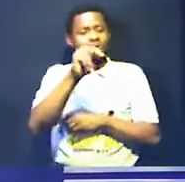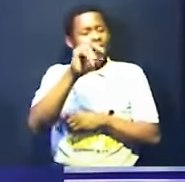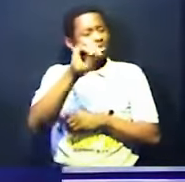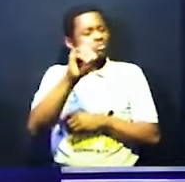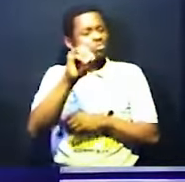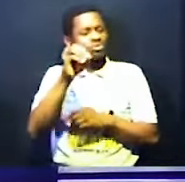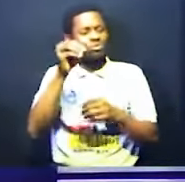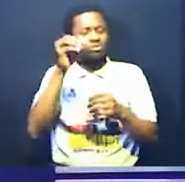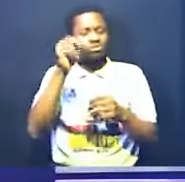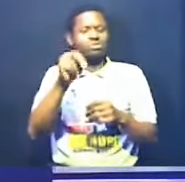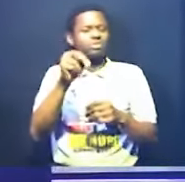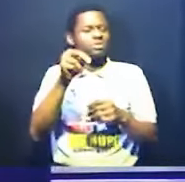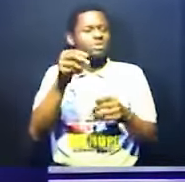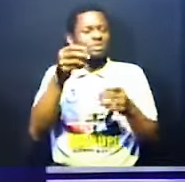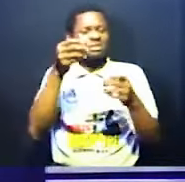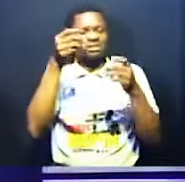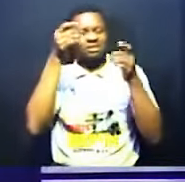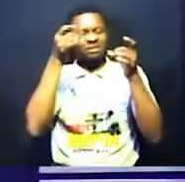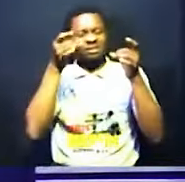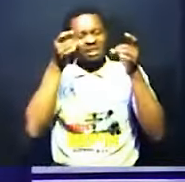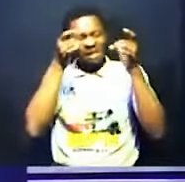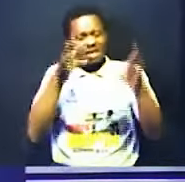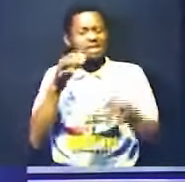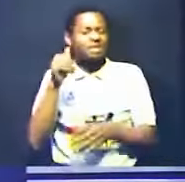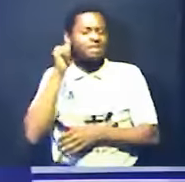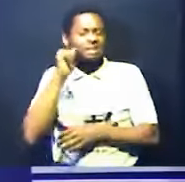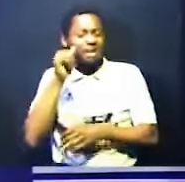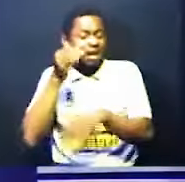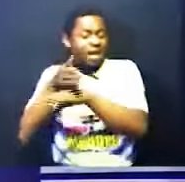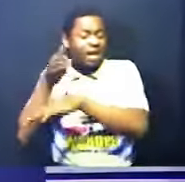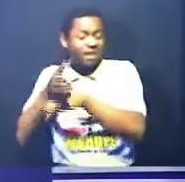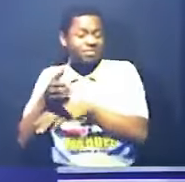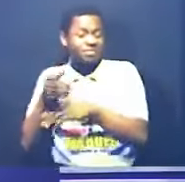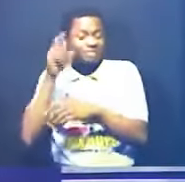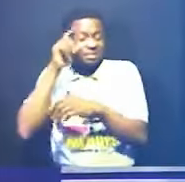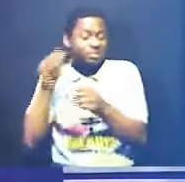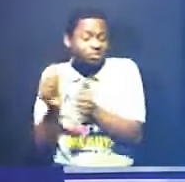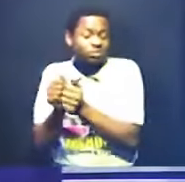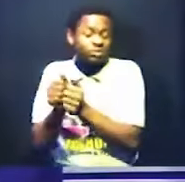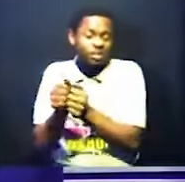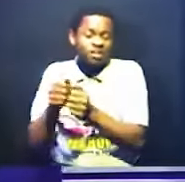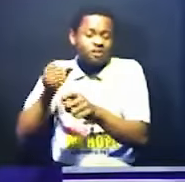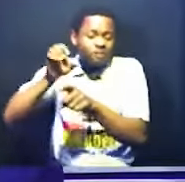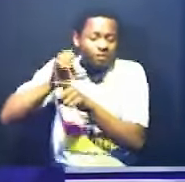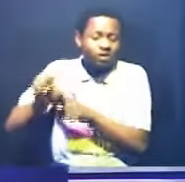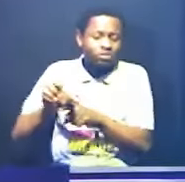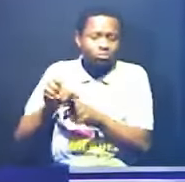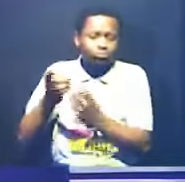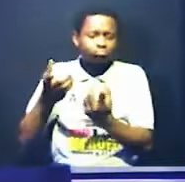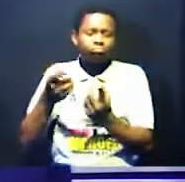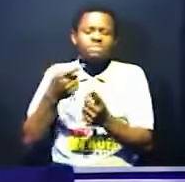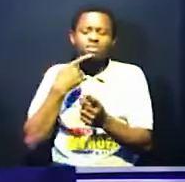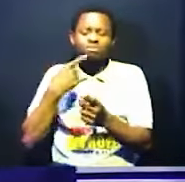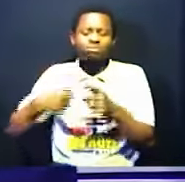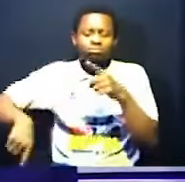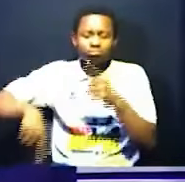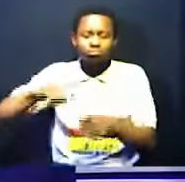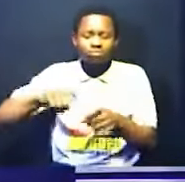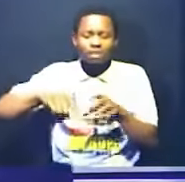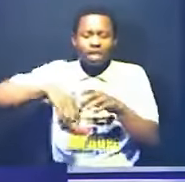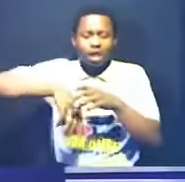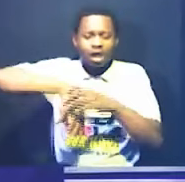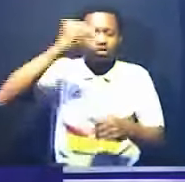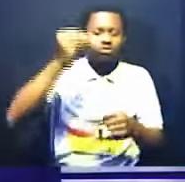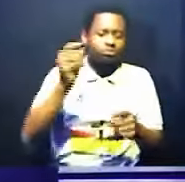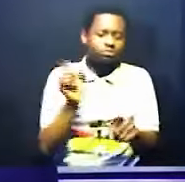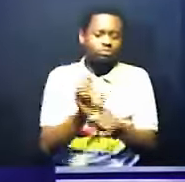had loved her. Amnon said to her, "Get up and get out." And Amnon de tanke se tane no